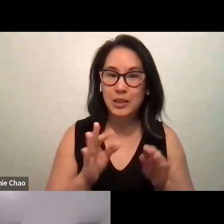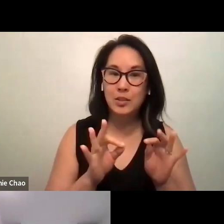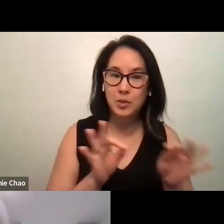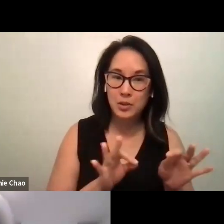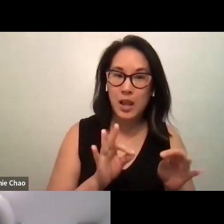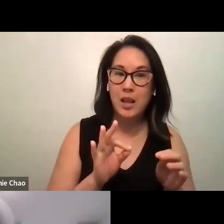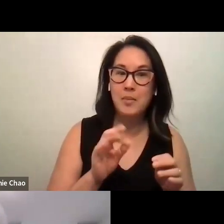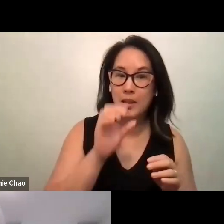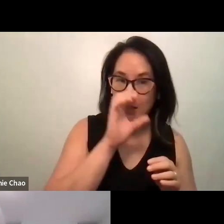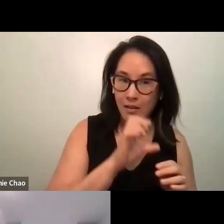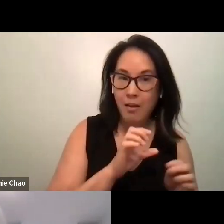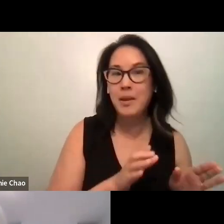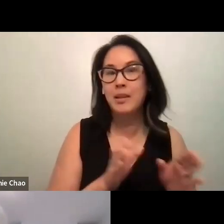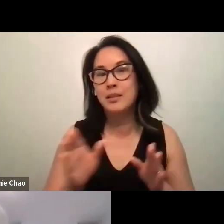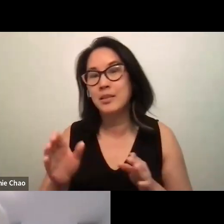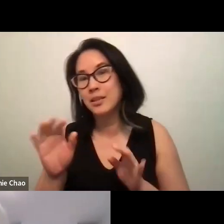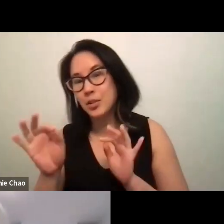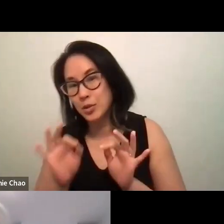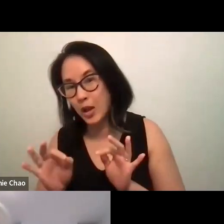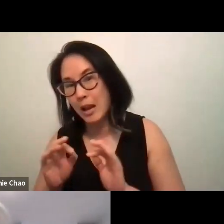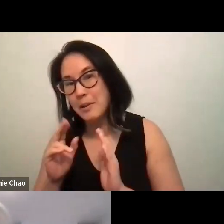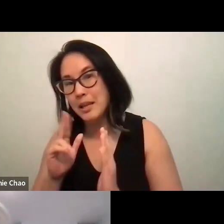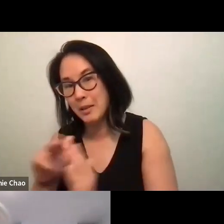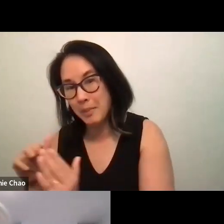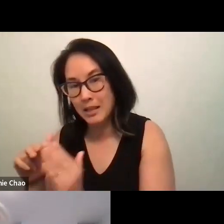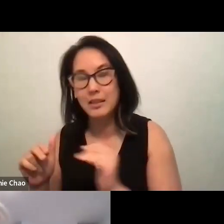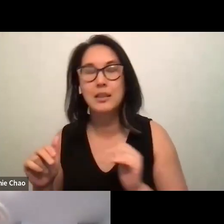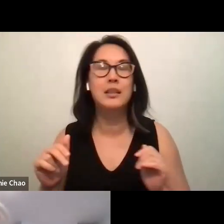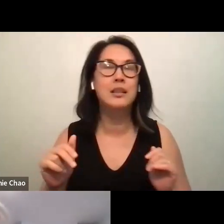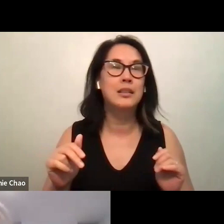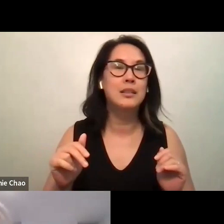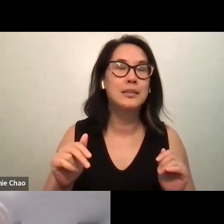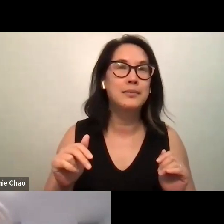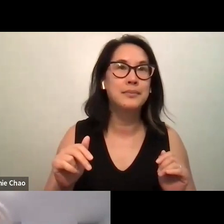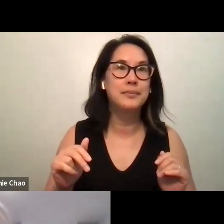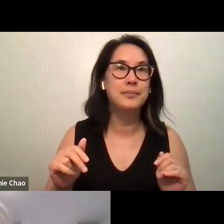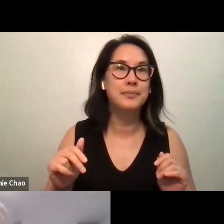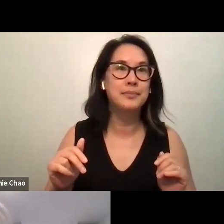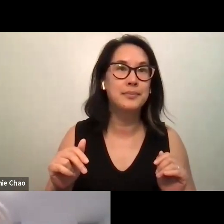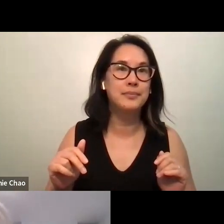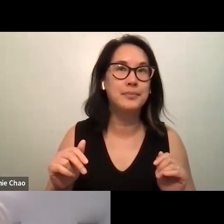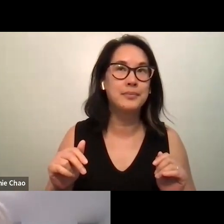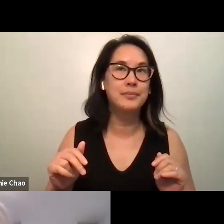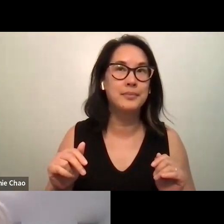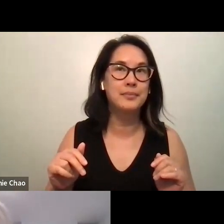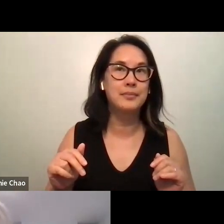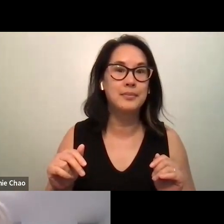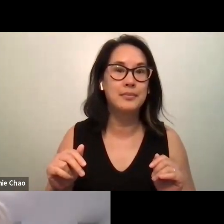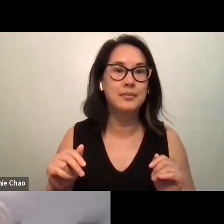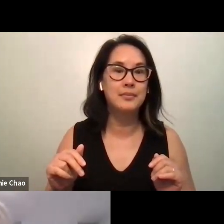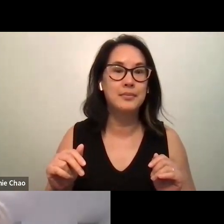comic, describing a painting, describing a